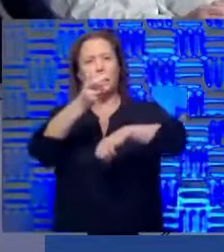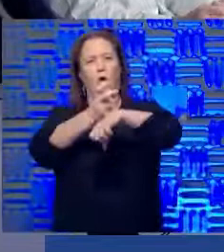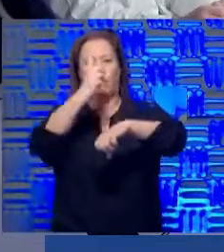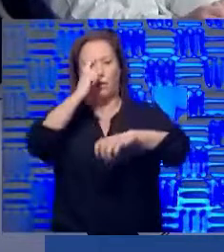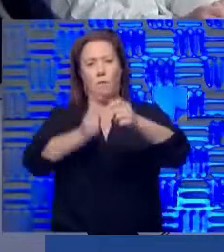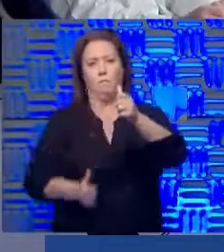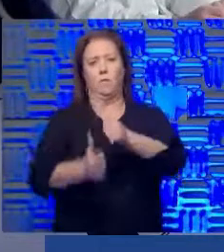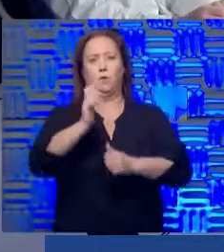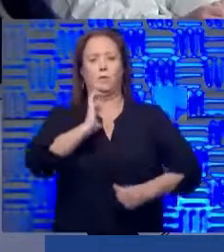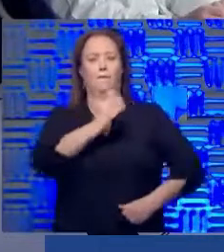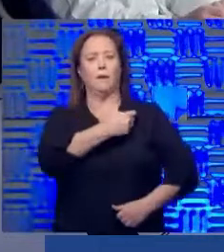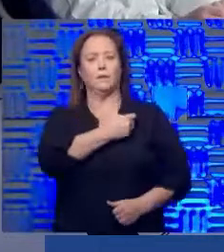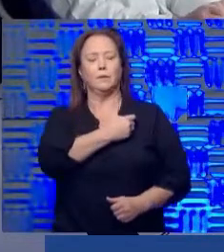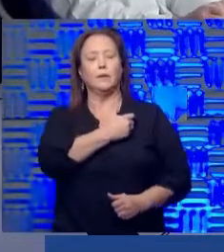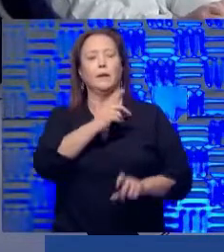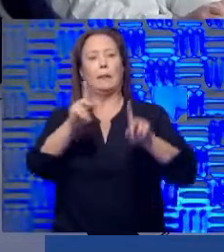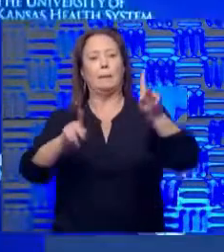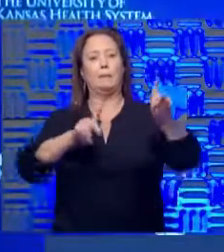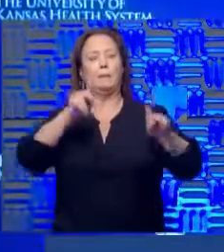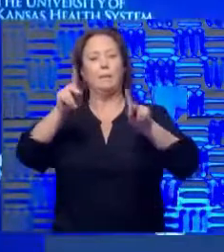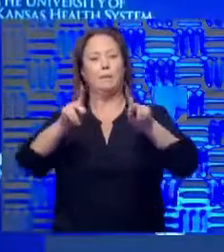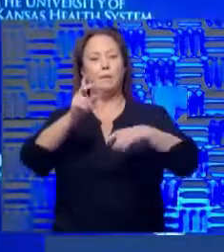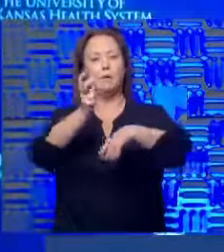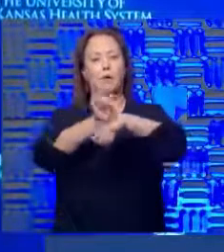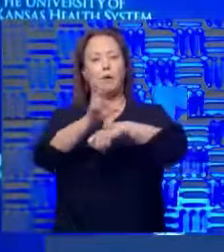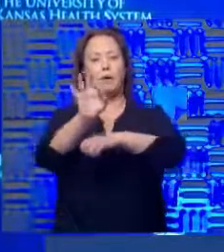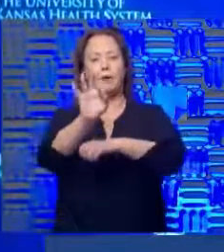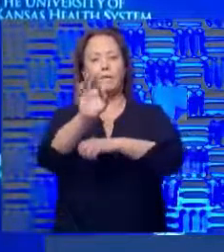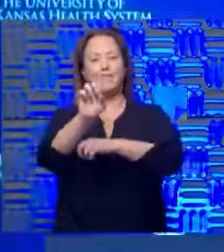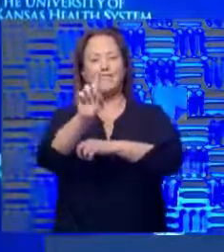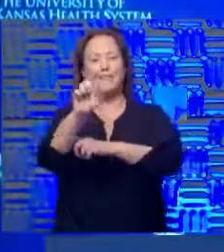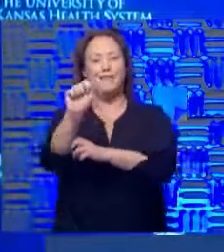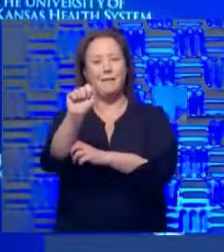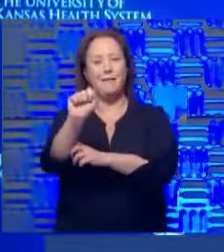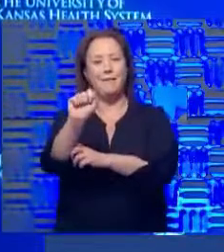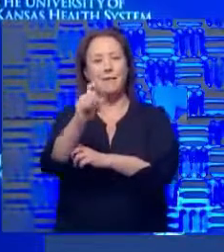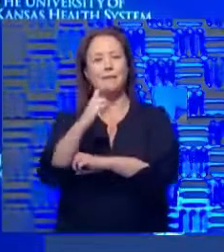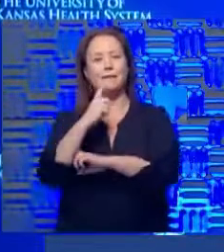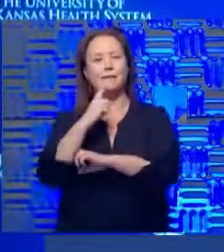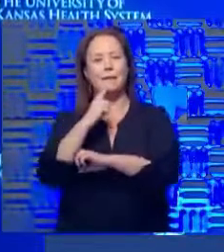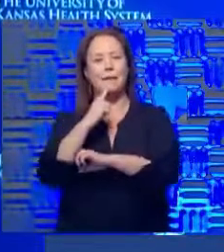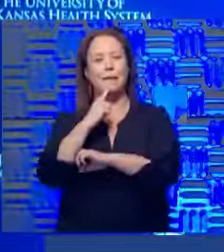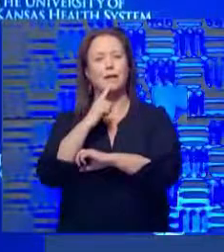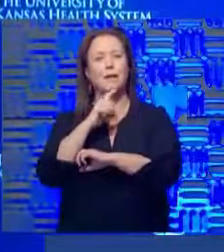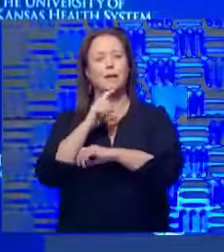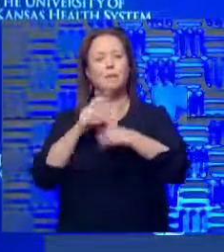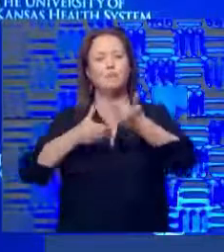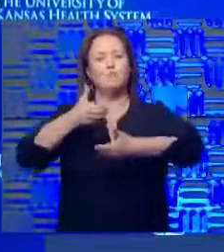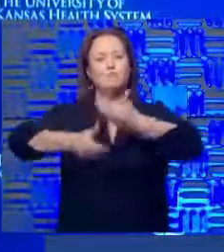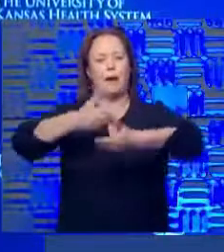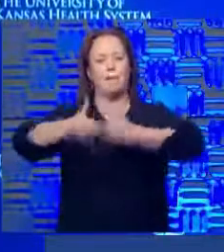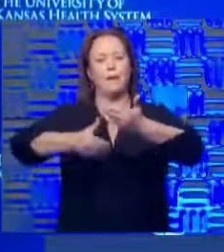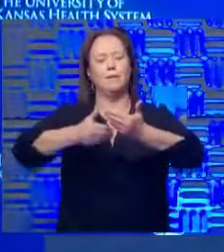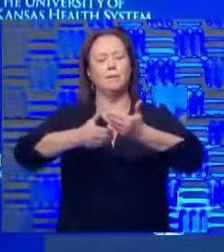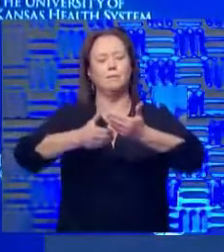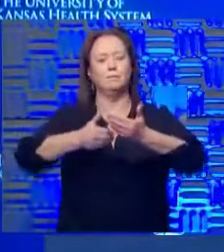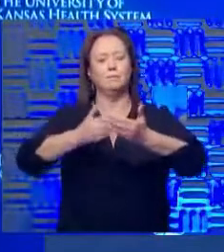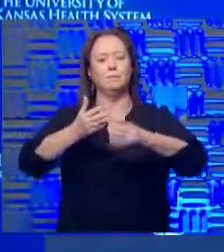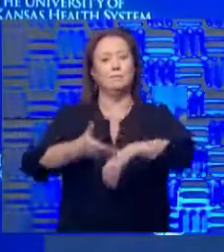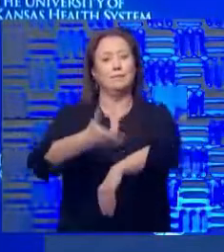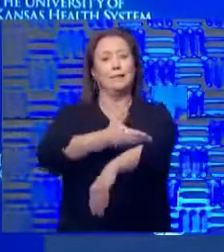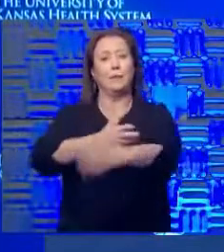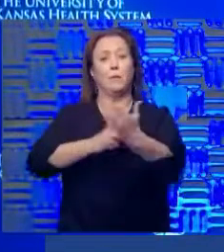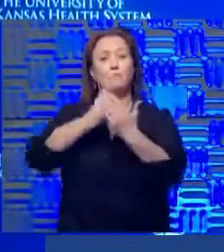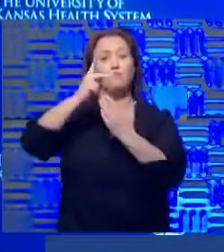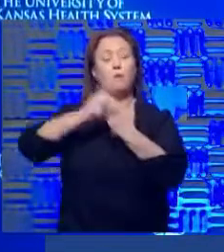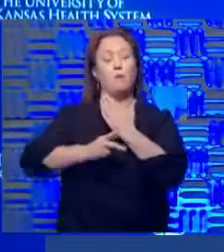and harder for the public is that the FDA has said through their rapid acceleration program